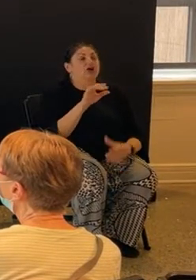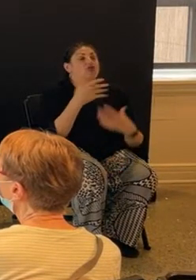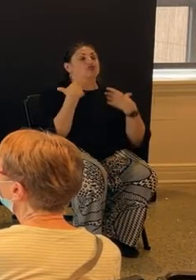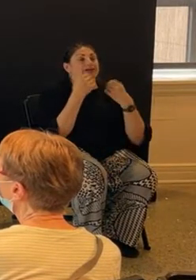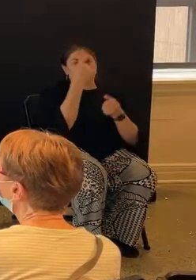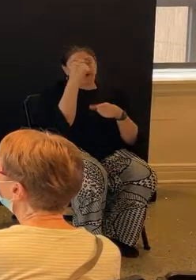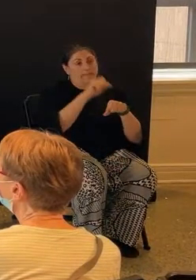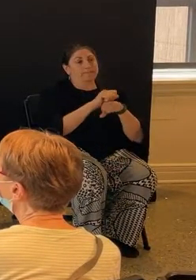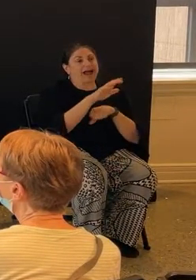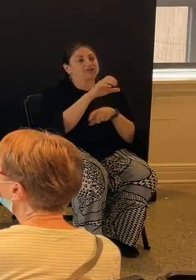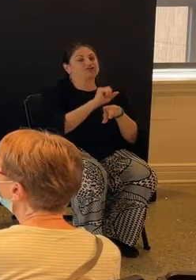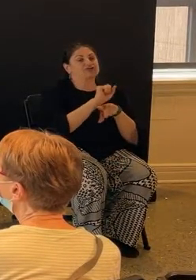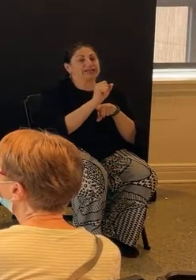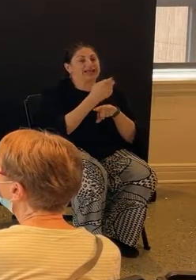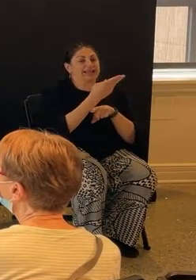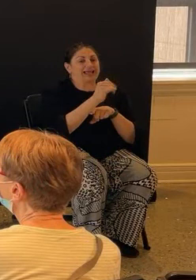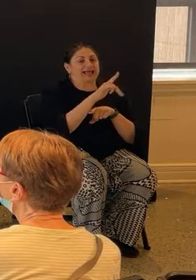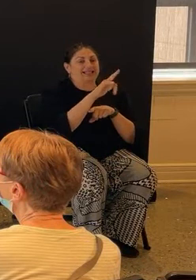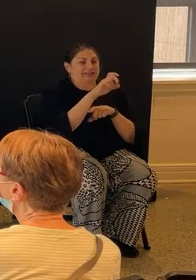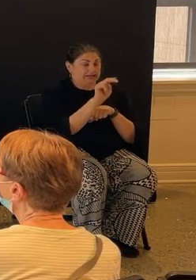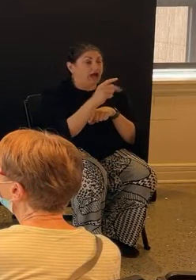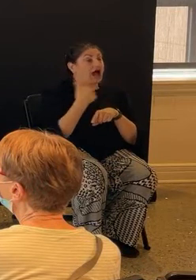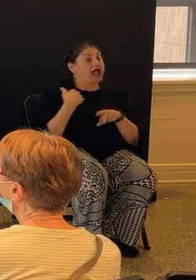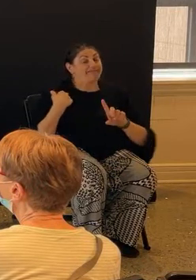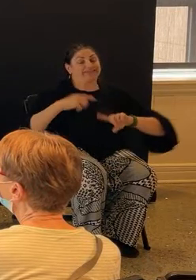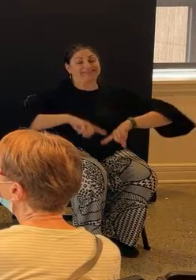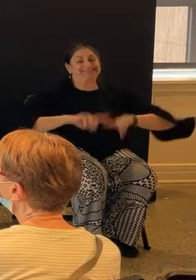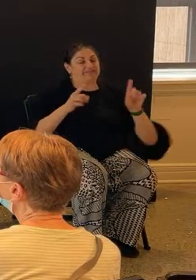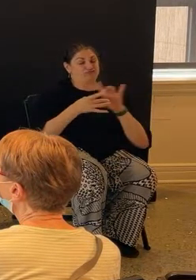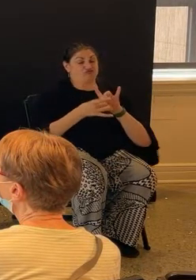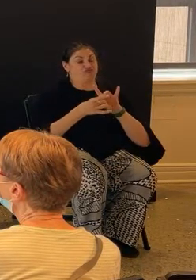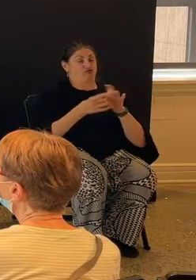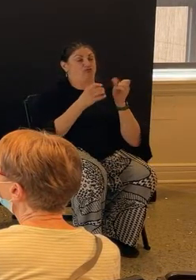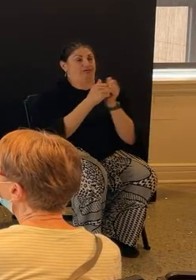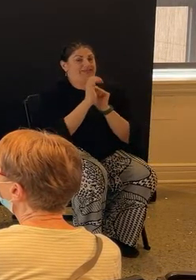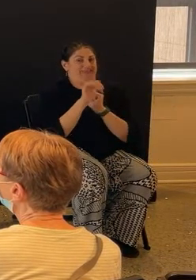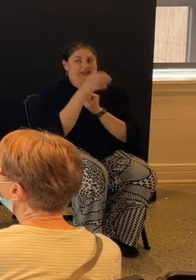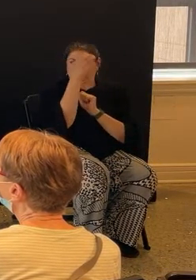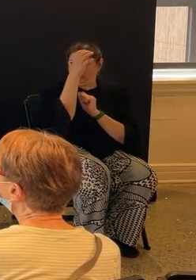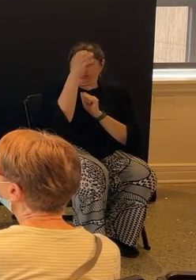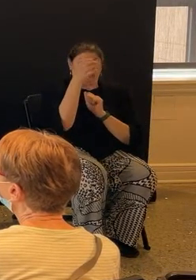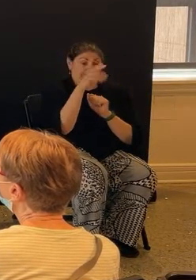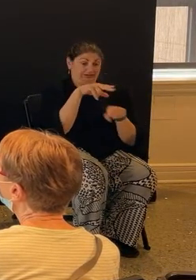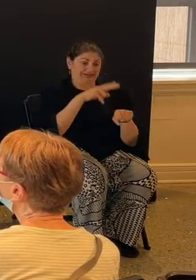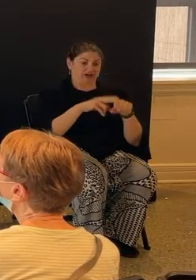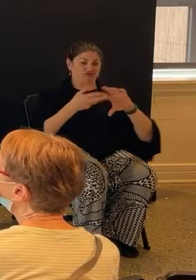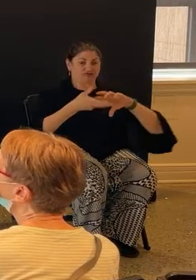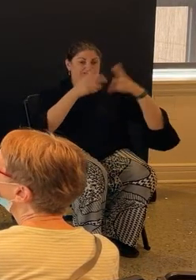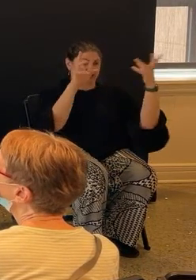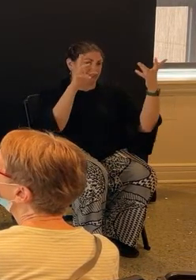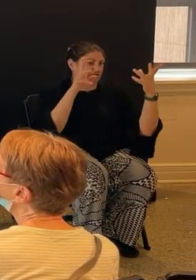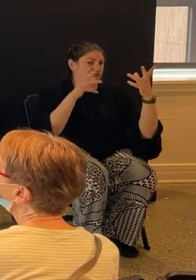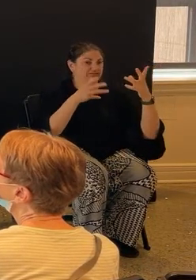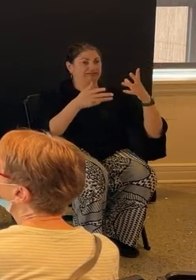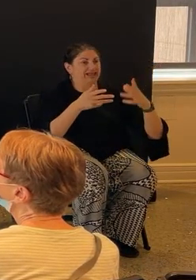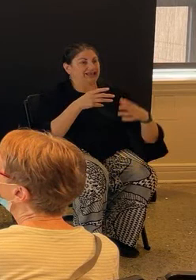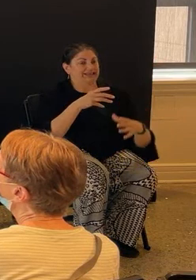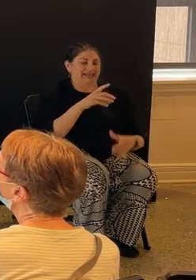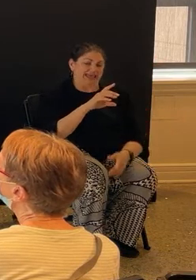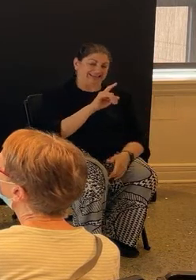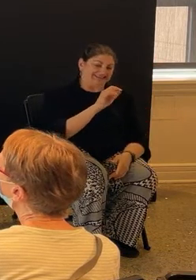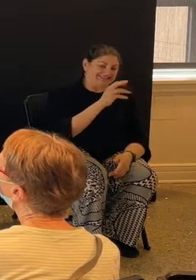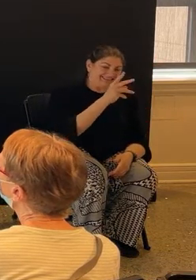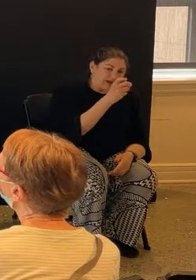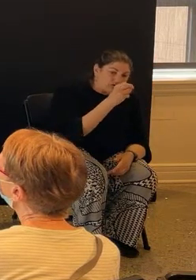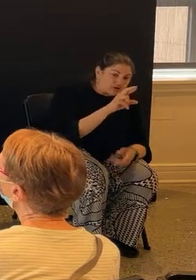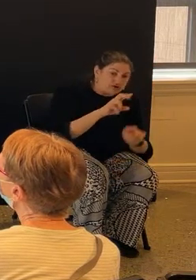relationship with this notion of natural disaster and disturbance and terror and horror and all that sort of thing. In